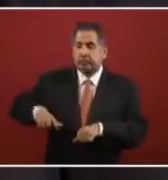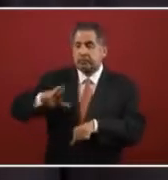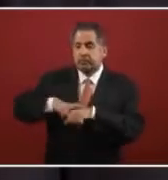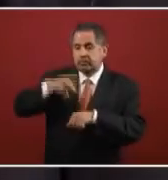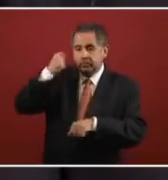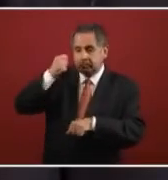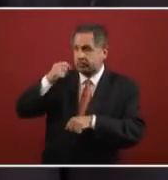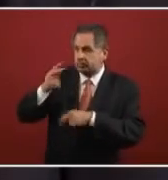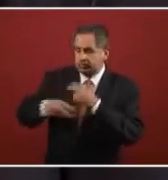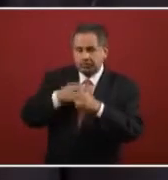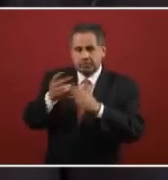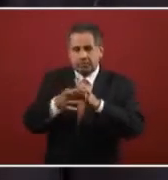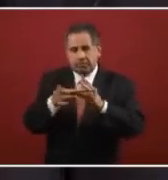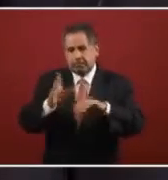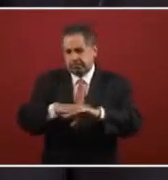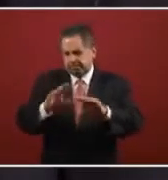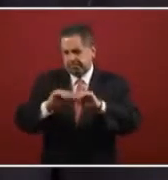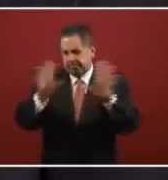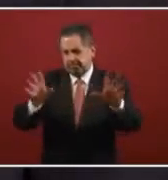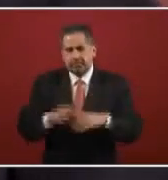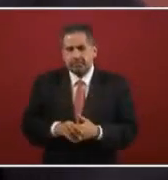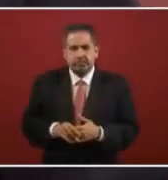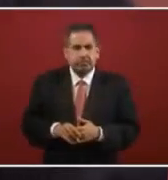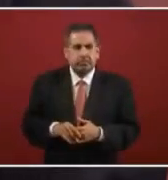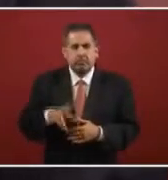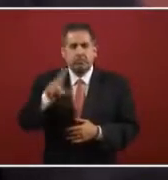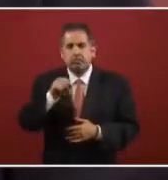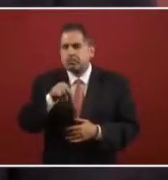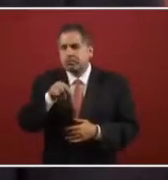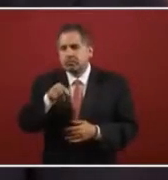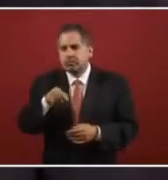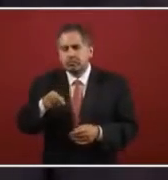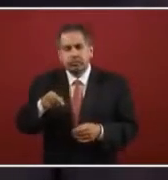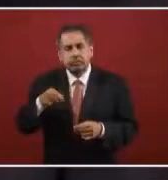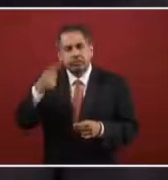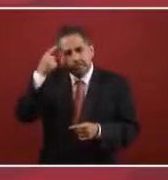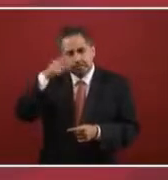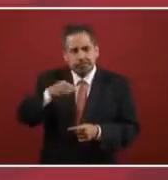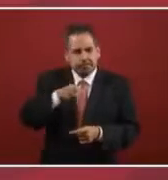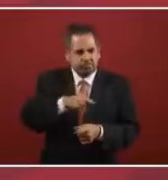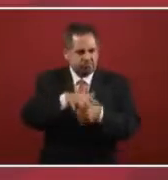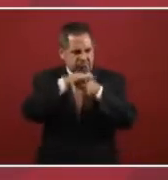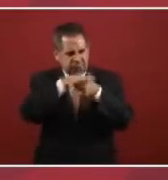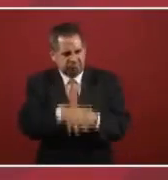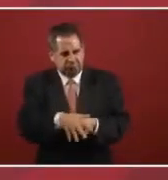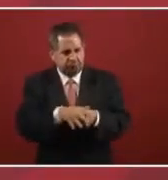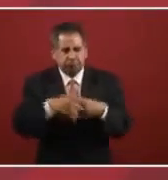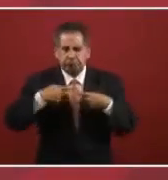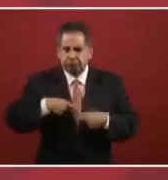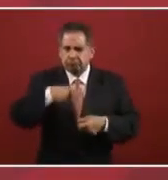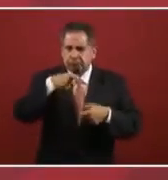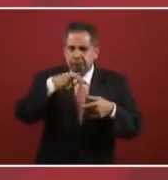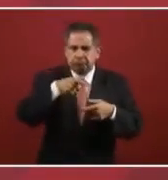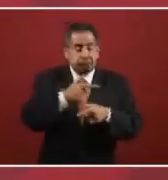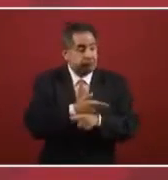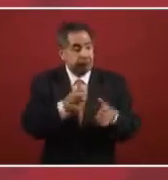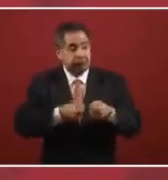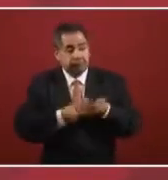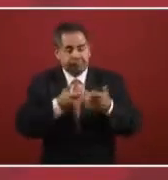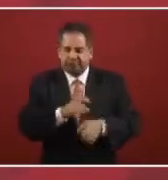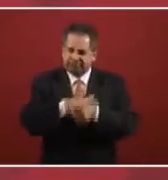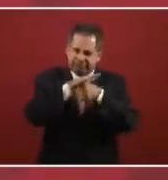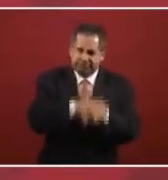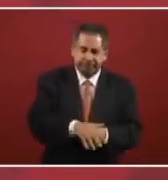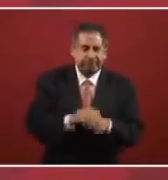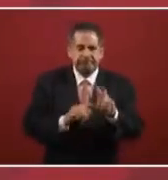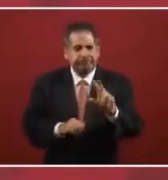aclare. governor of Tabasco No es para handles it, because reprimir it's not to repress libertad,